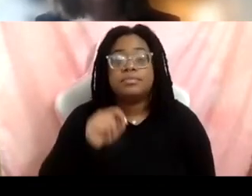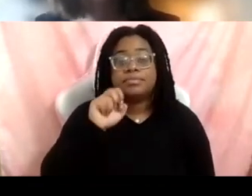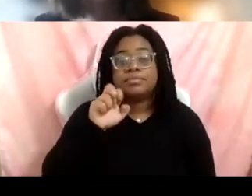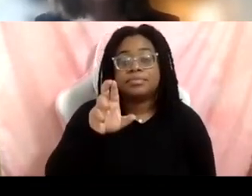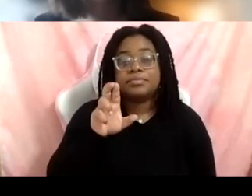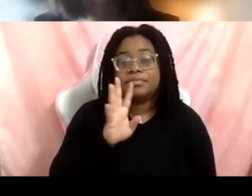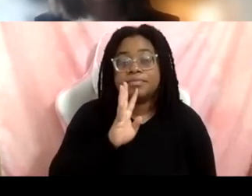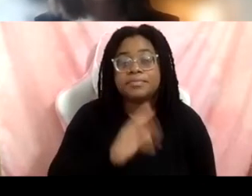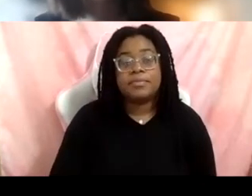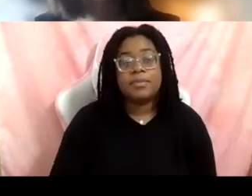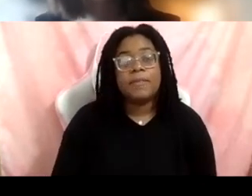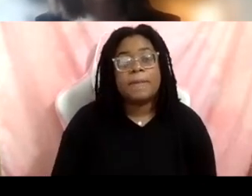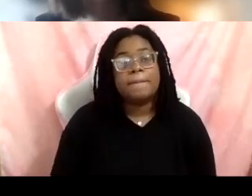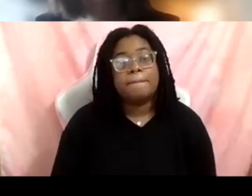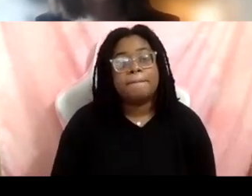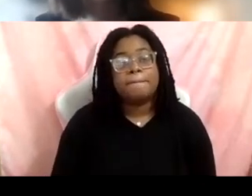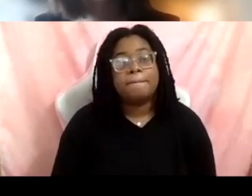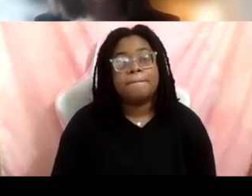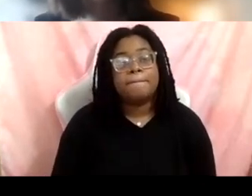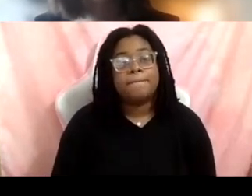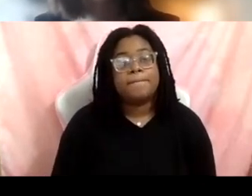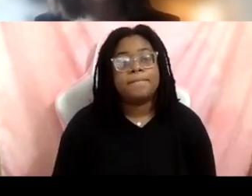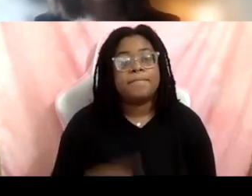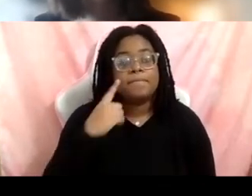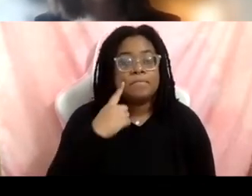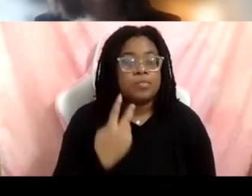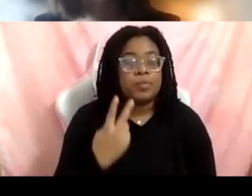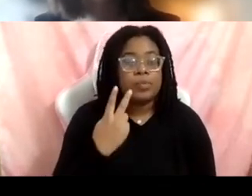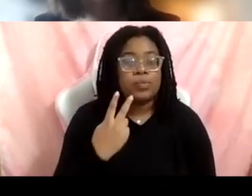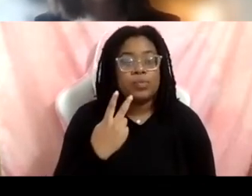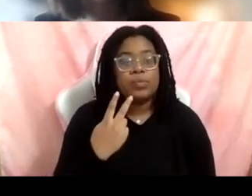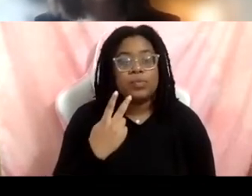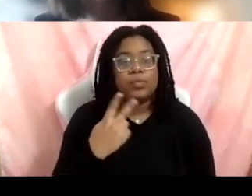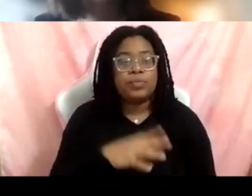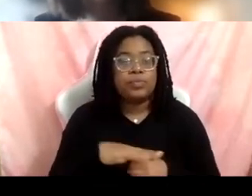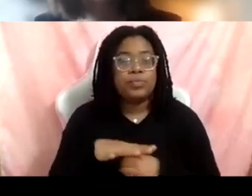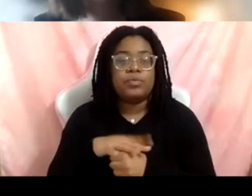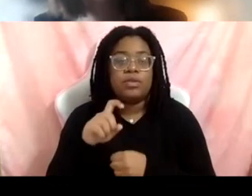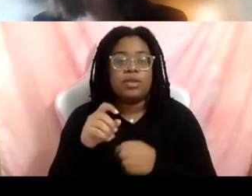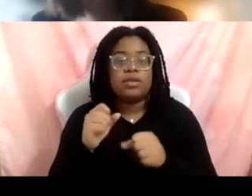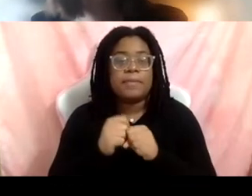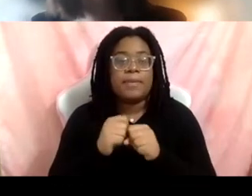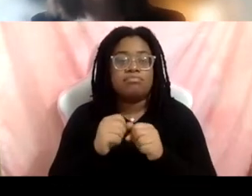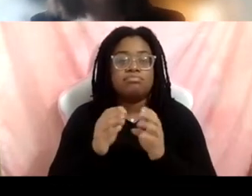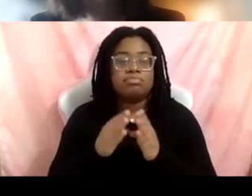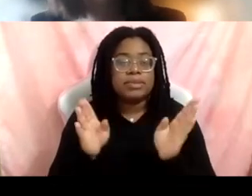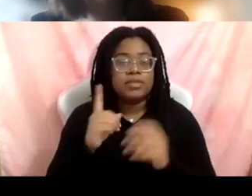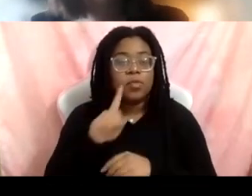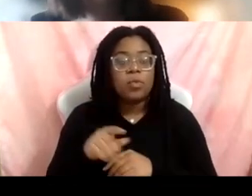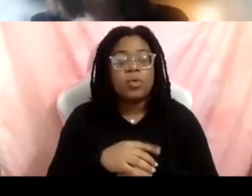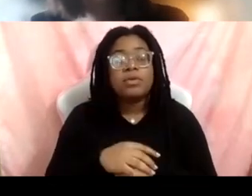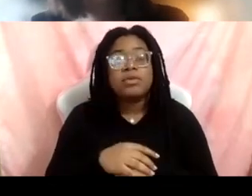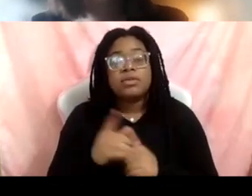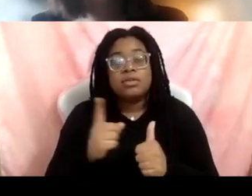I think there's kind of two areas that you have to make space for, right? Like I think in